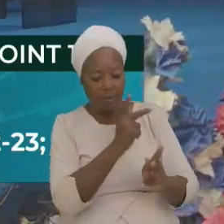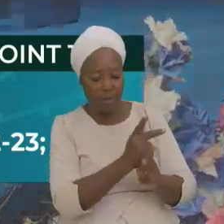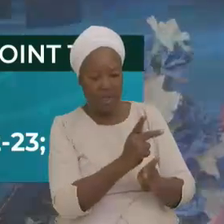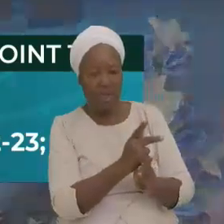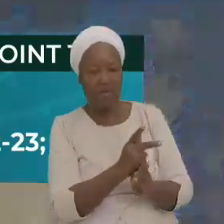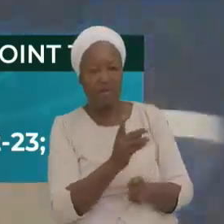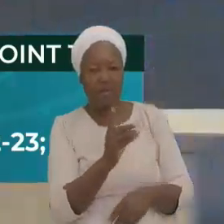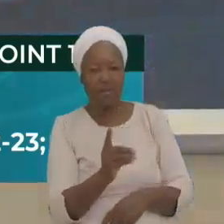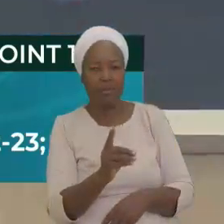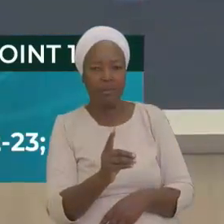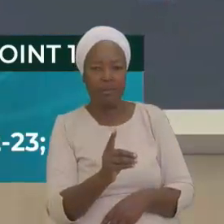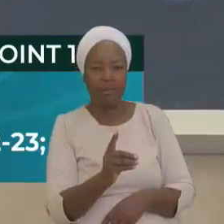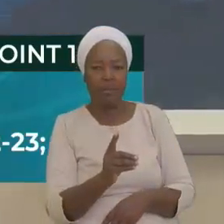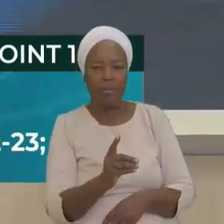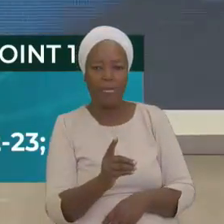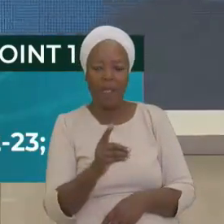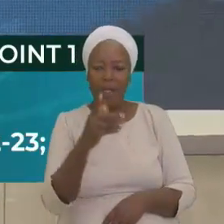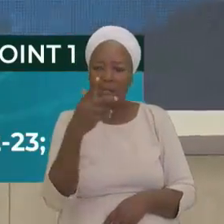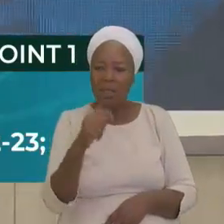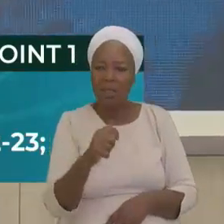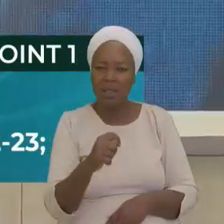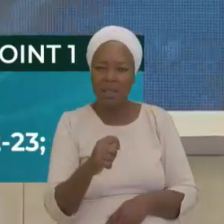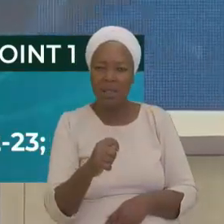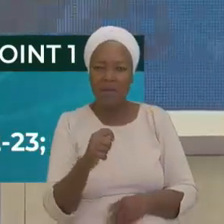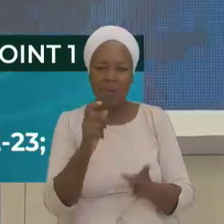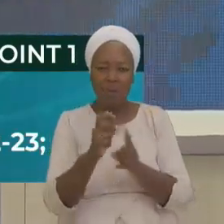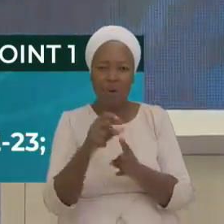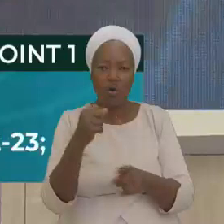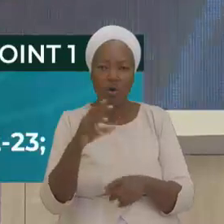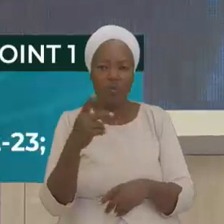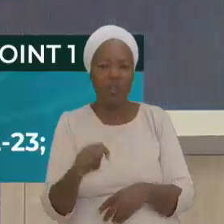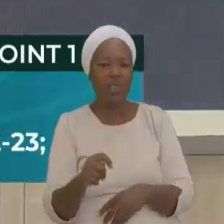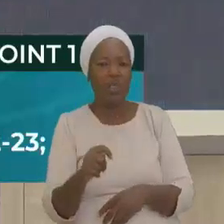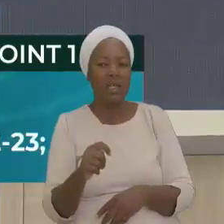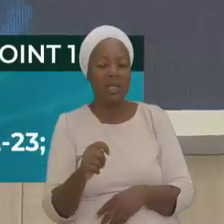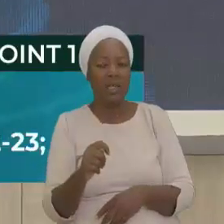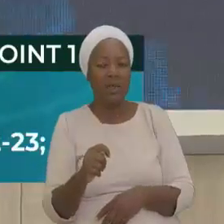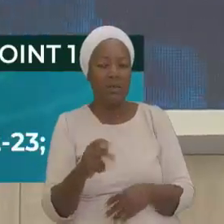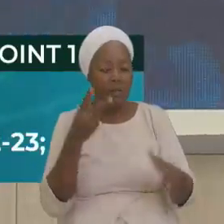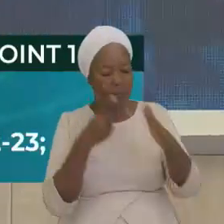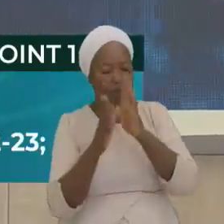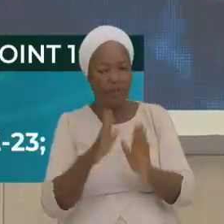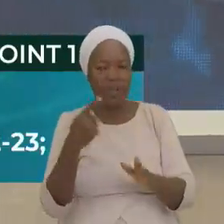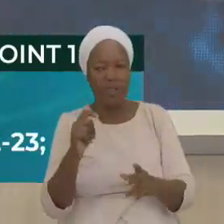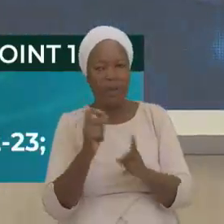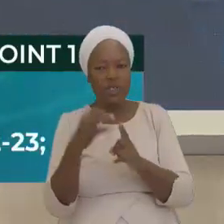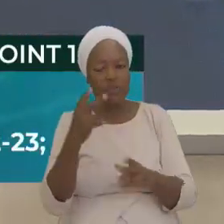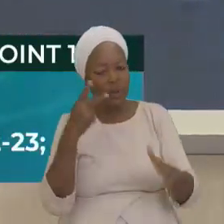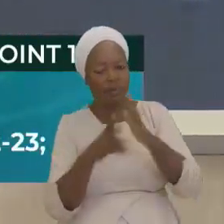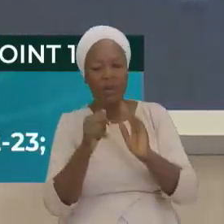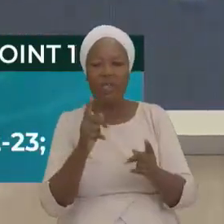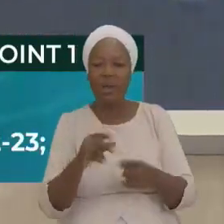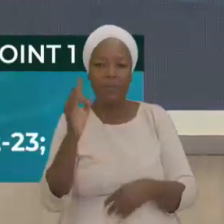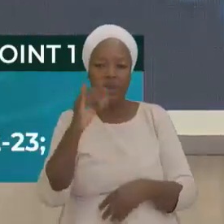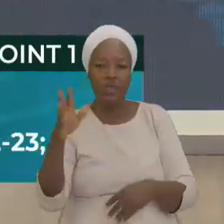The ministry of the prophet, the message of the prophet, the